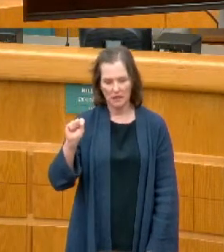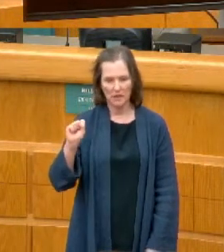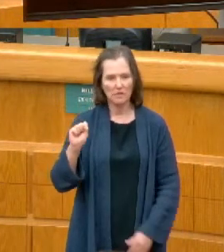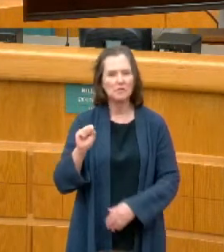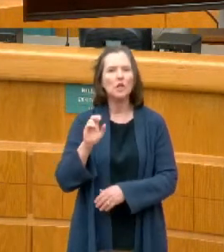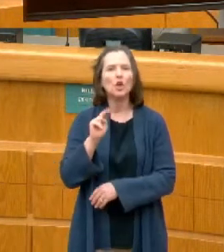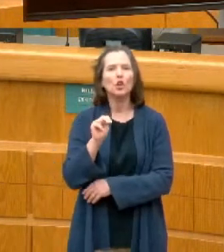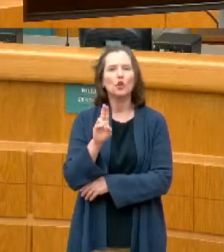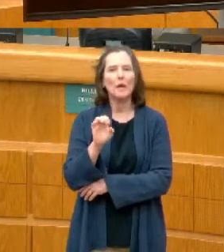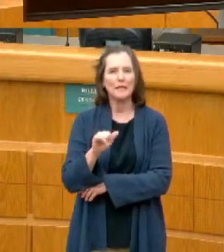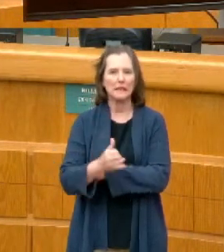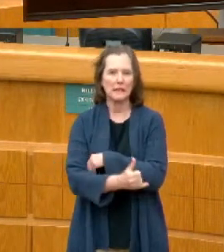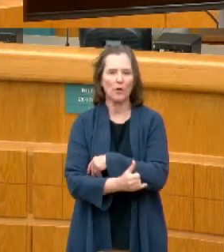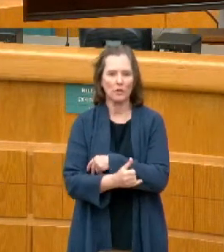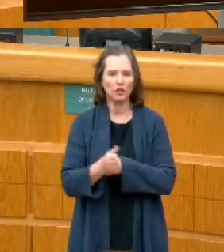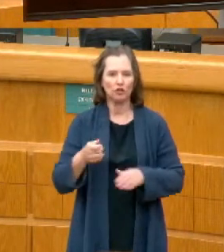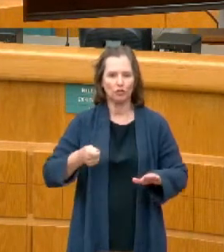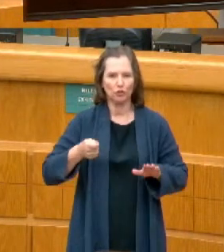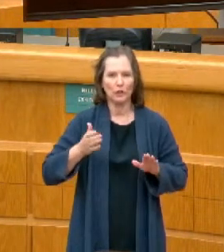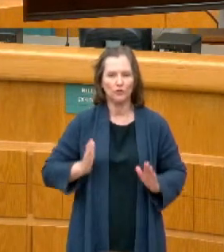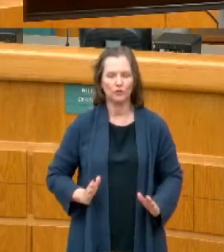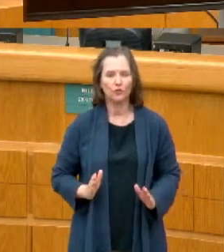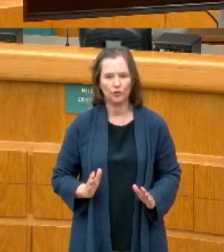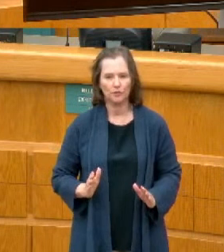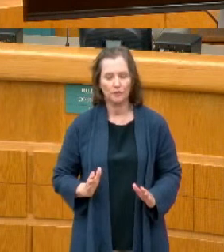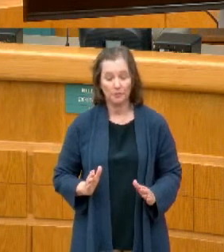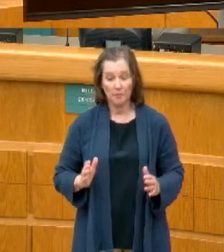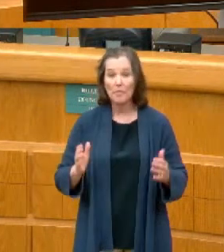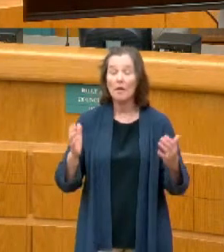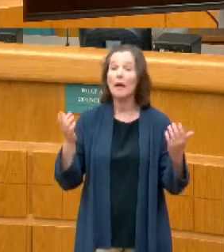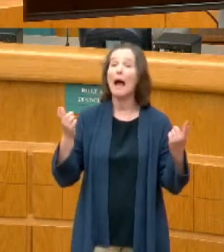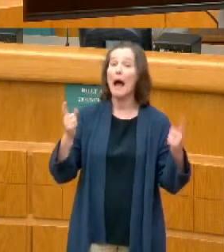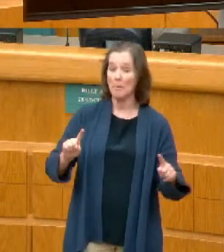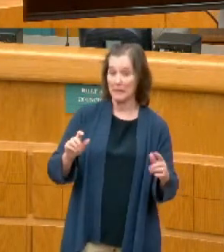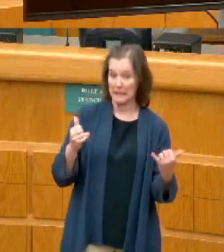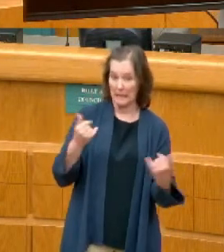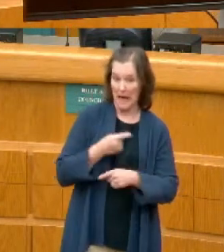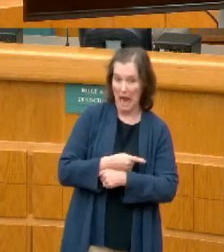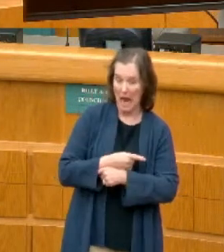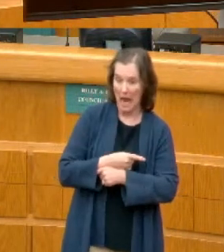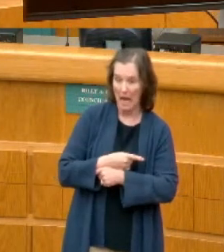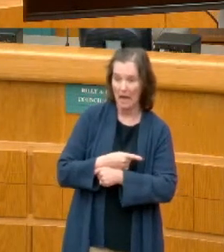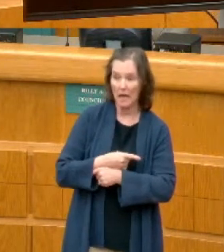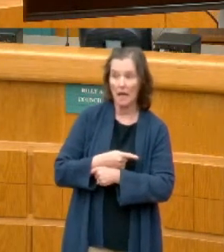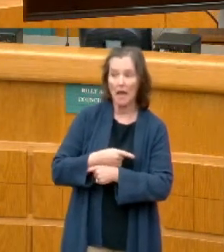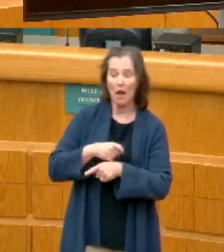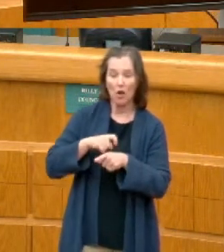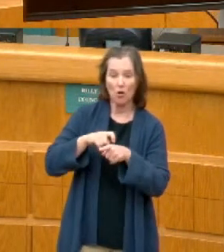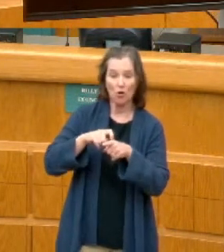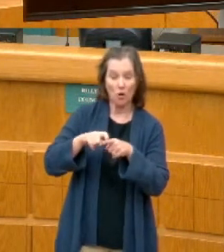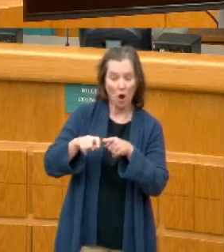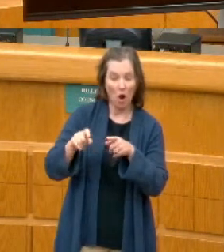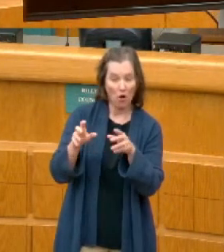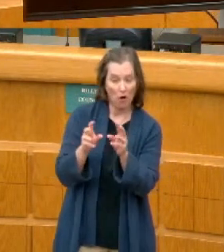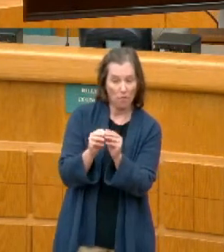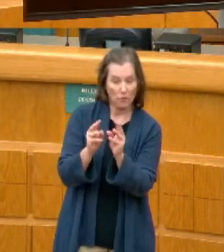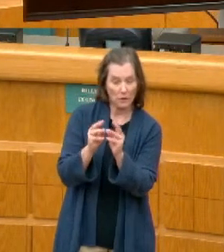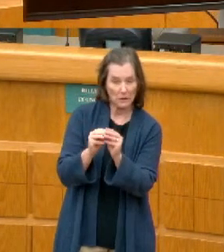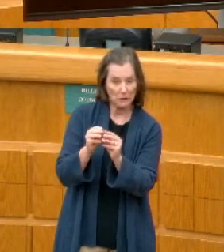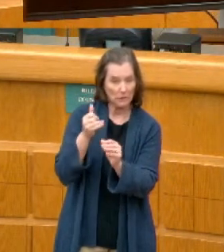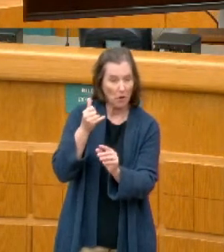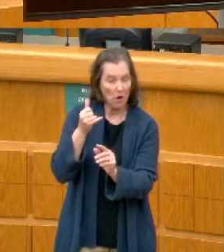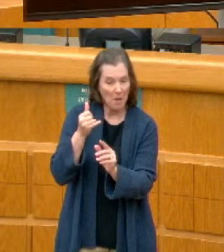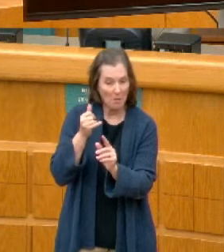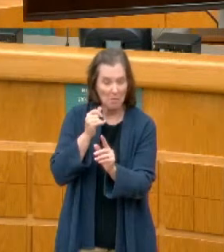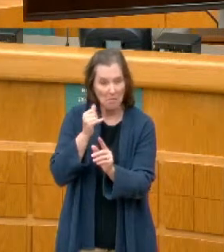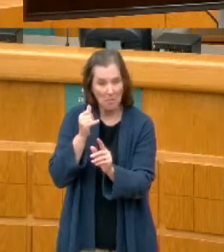today, legislators had a call with the Texas Department of State Health and Human Services, and the main commissioner